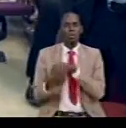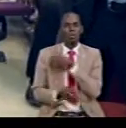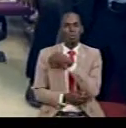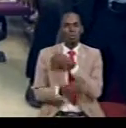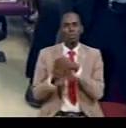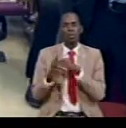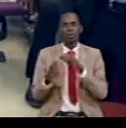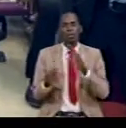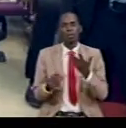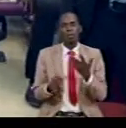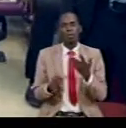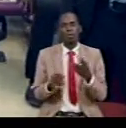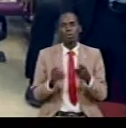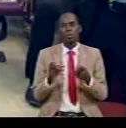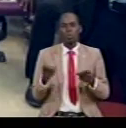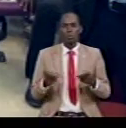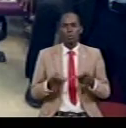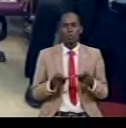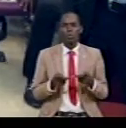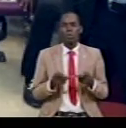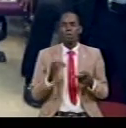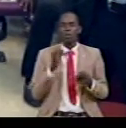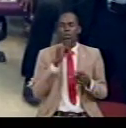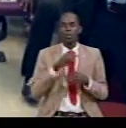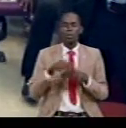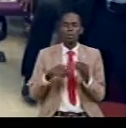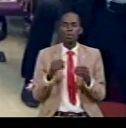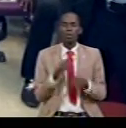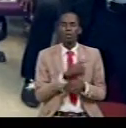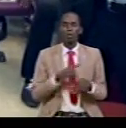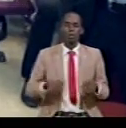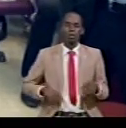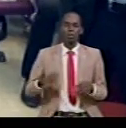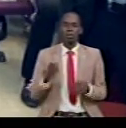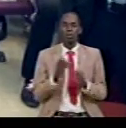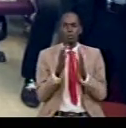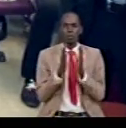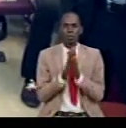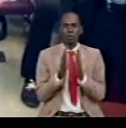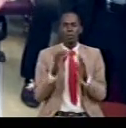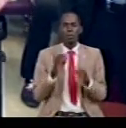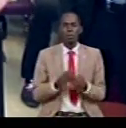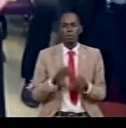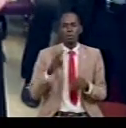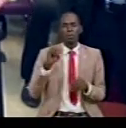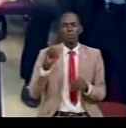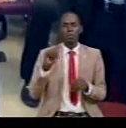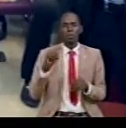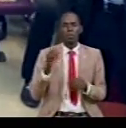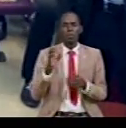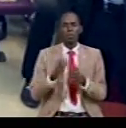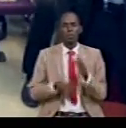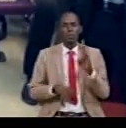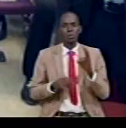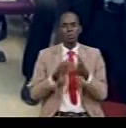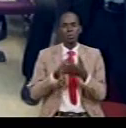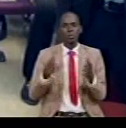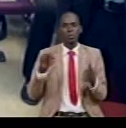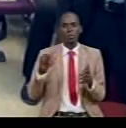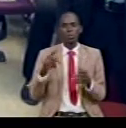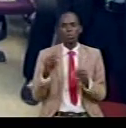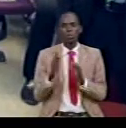to ask is concerning the Lord's Prayer in the book of Matthew chapter 6 verse 13. The prayer